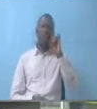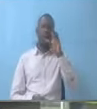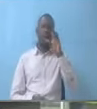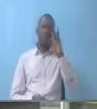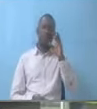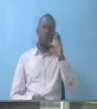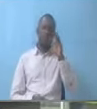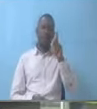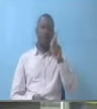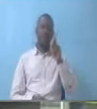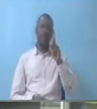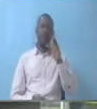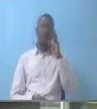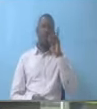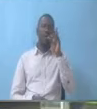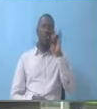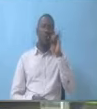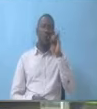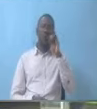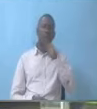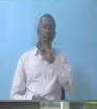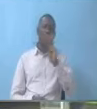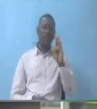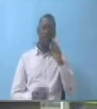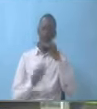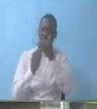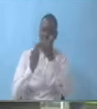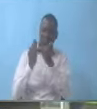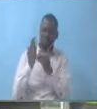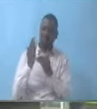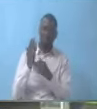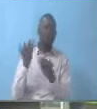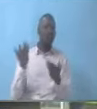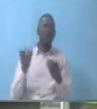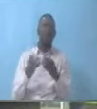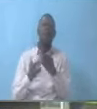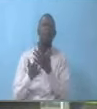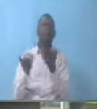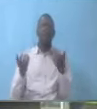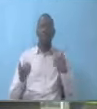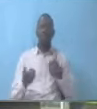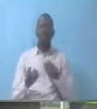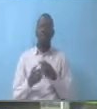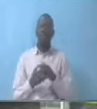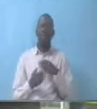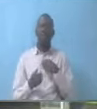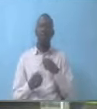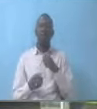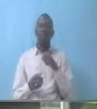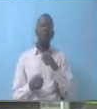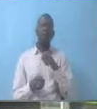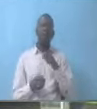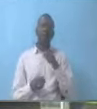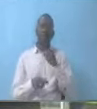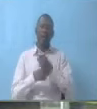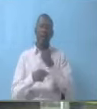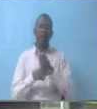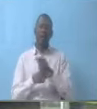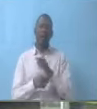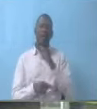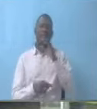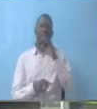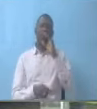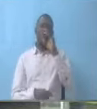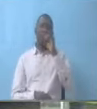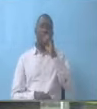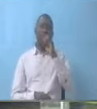Babacar Gaye, Ibrahima Finton Singate. These are Gambia Cooperative Authorities guys. Alaji Mikalo